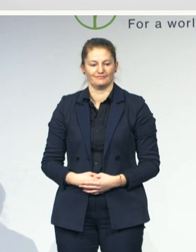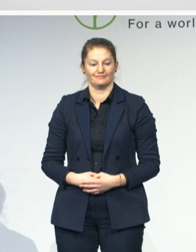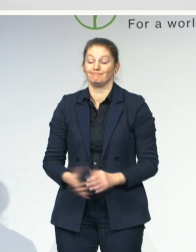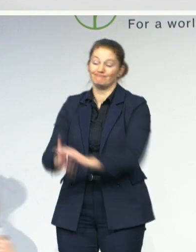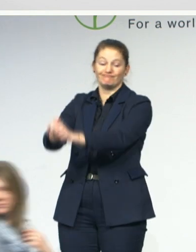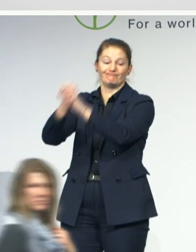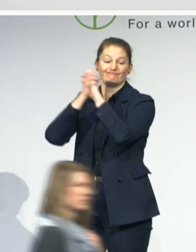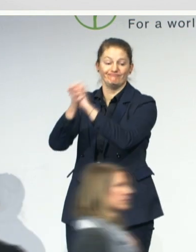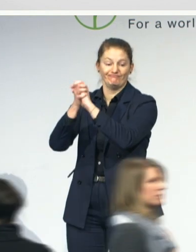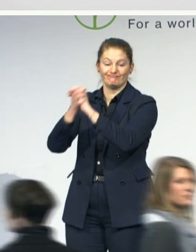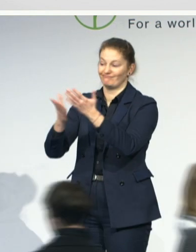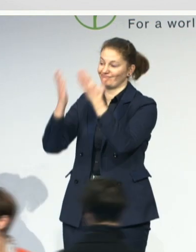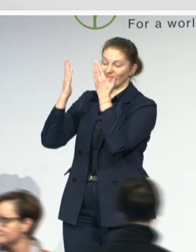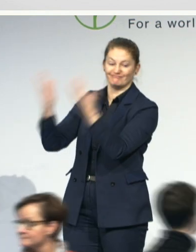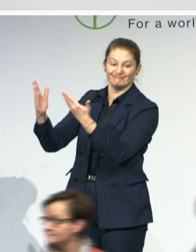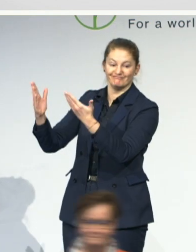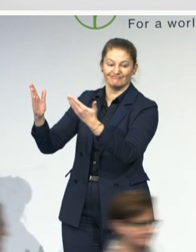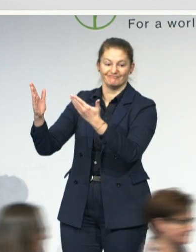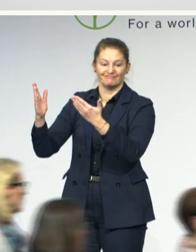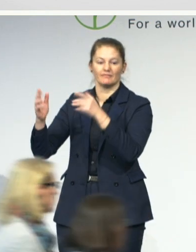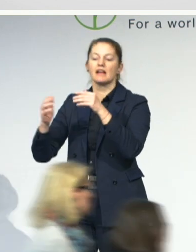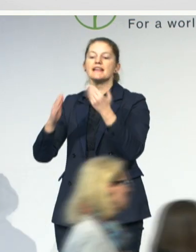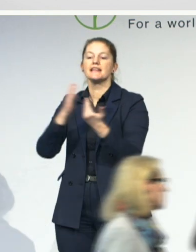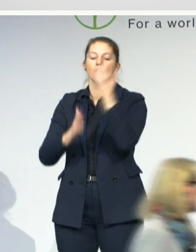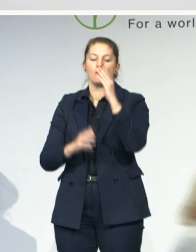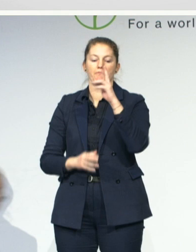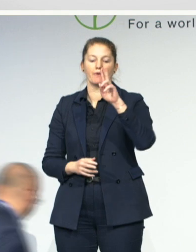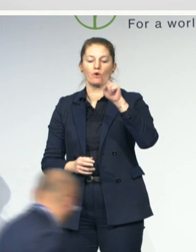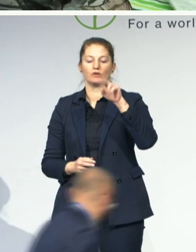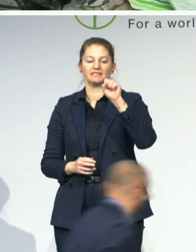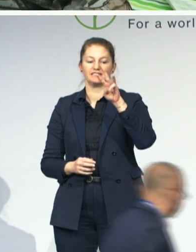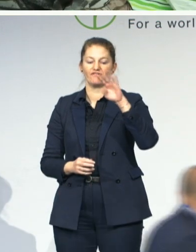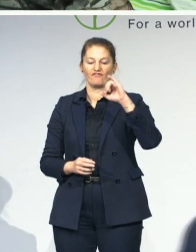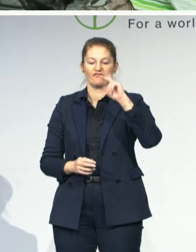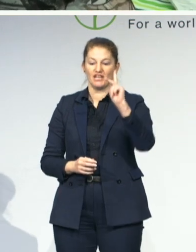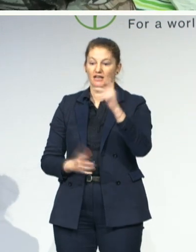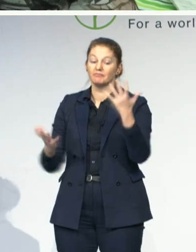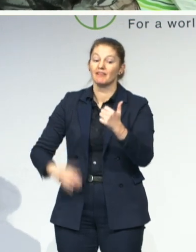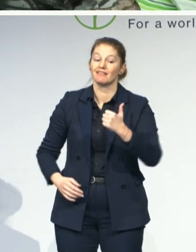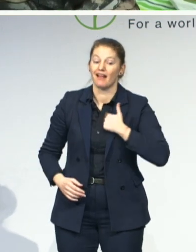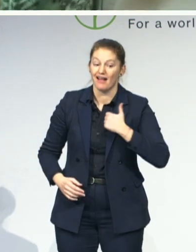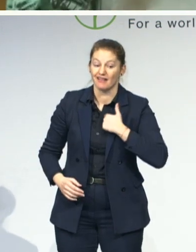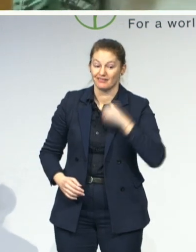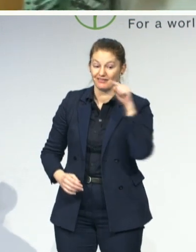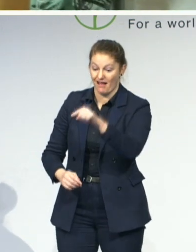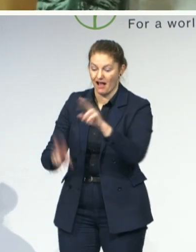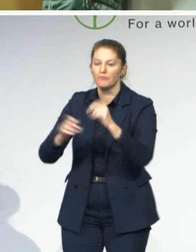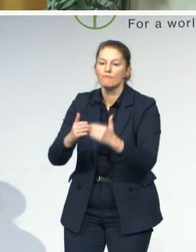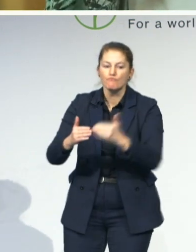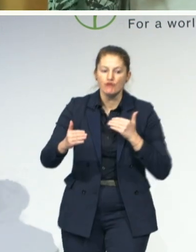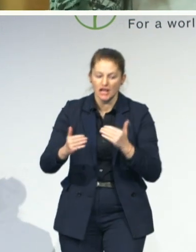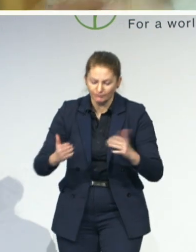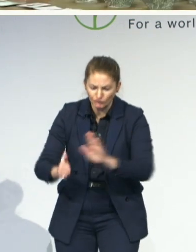Congratulations to the Province of New Brunswick's Department of Education and Early Childhood Development from Canada and its New